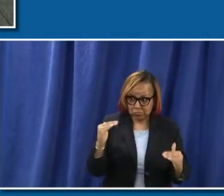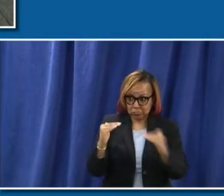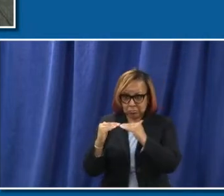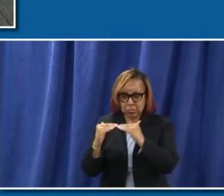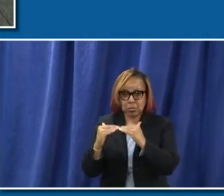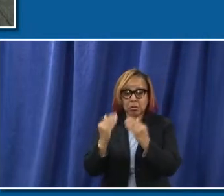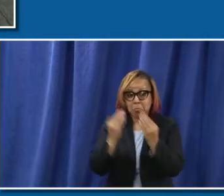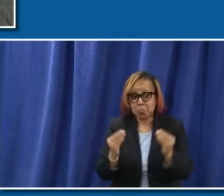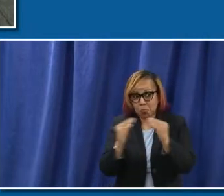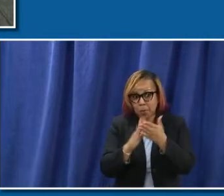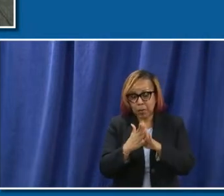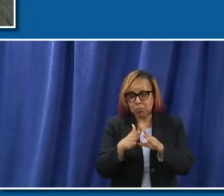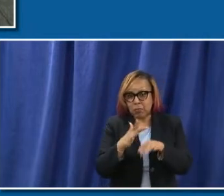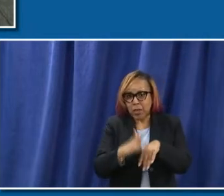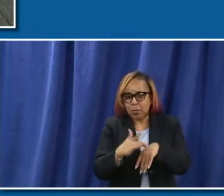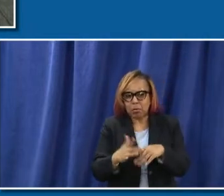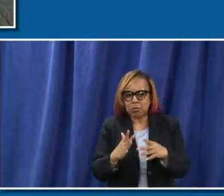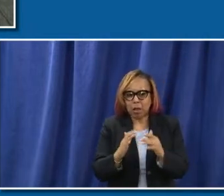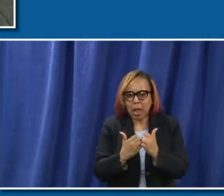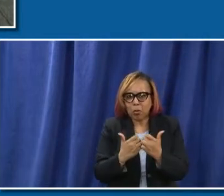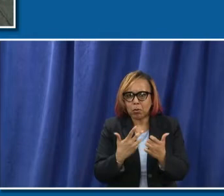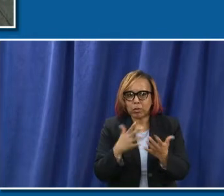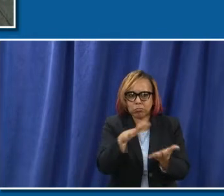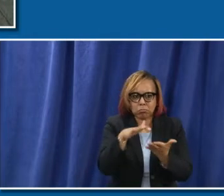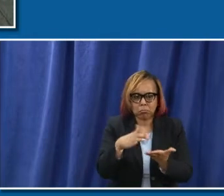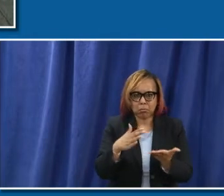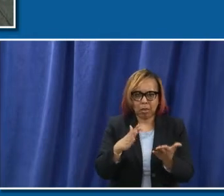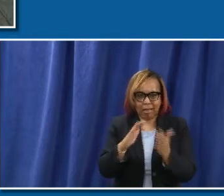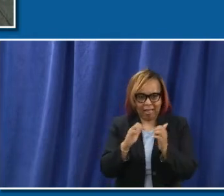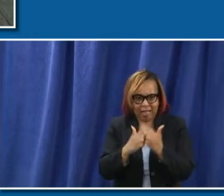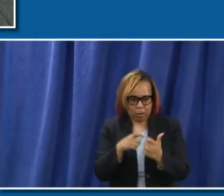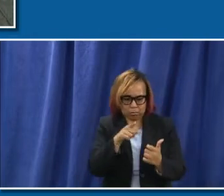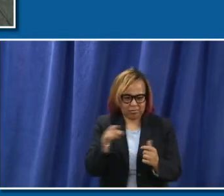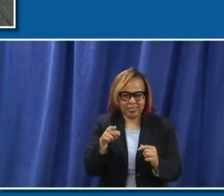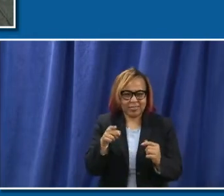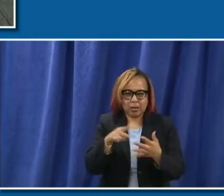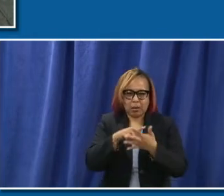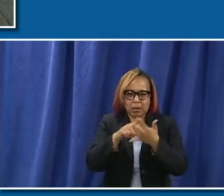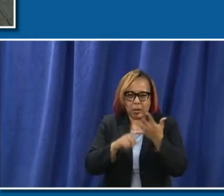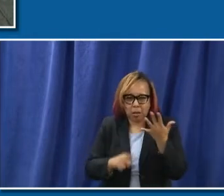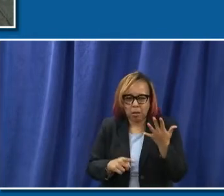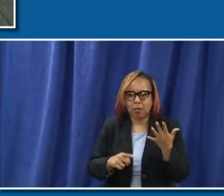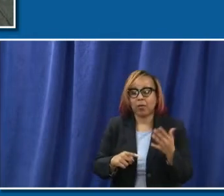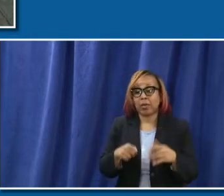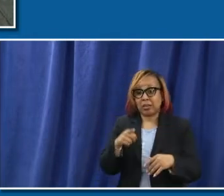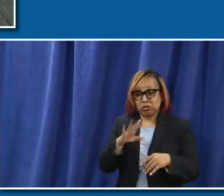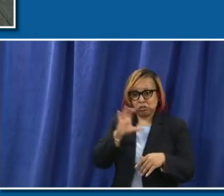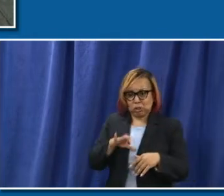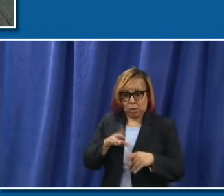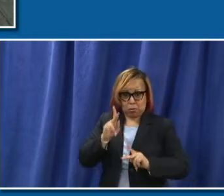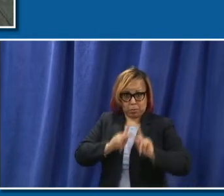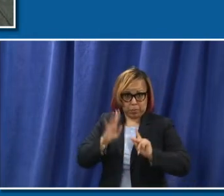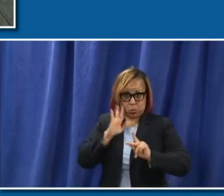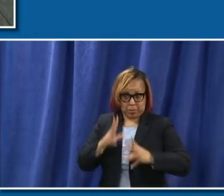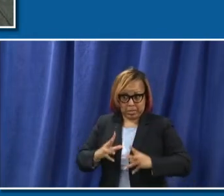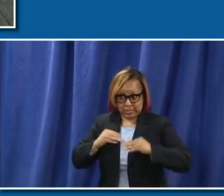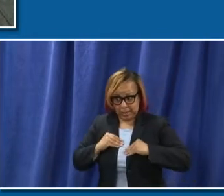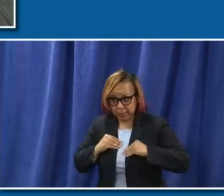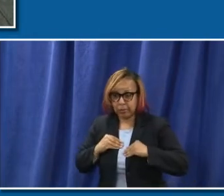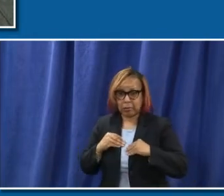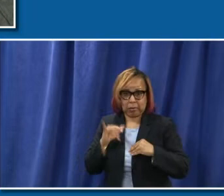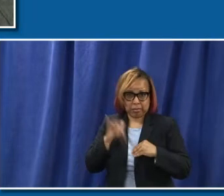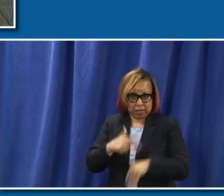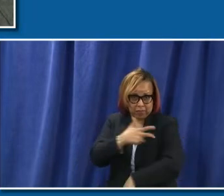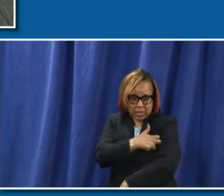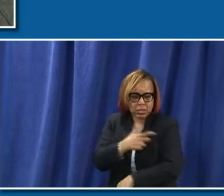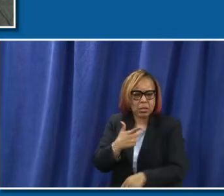more of them become available? How quickly can we protect them? How does our cold chain do? What is uptake like in Chicago? Are people going to be accepting of this vaccine,